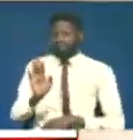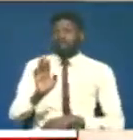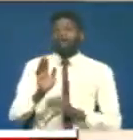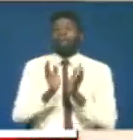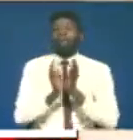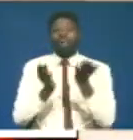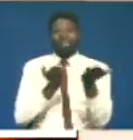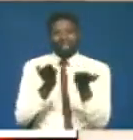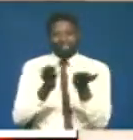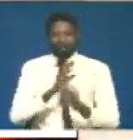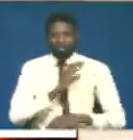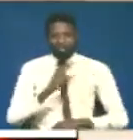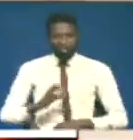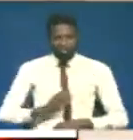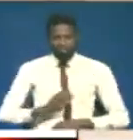Commission.